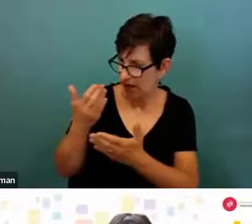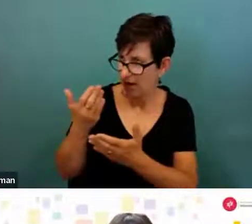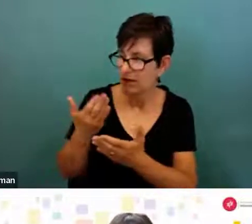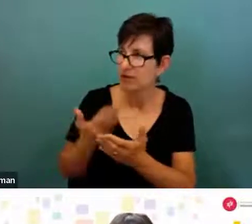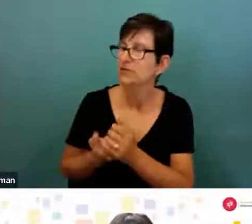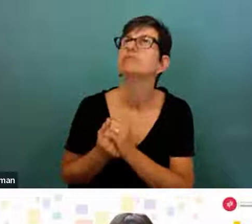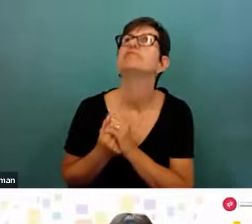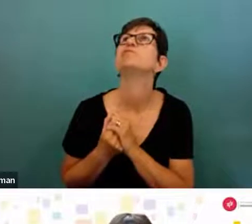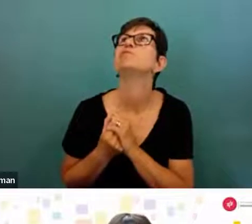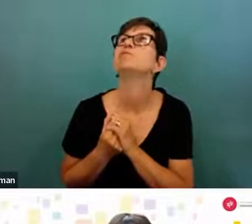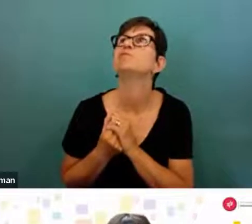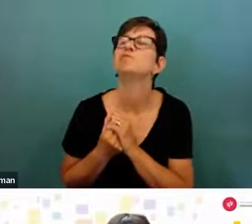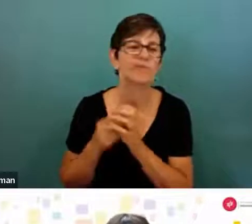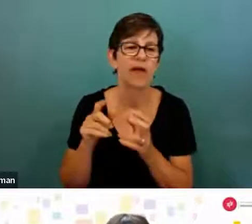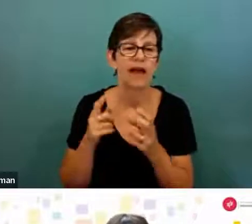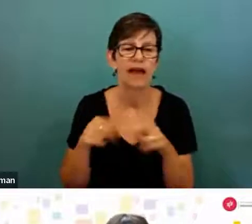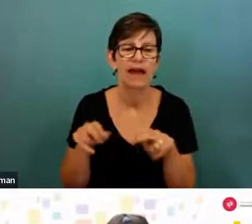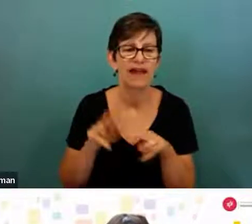time.